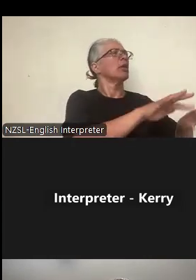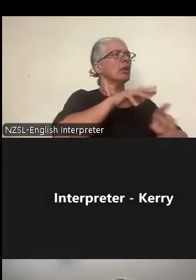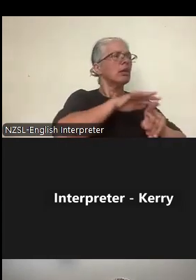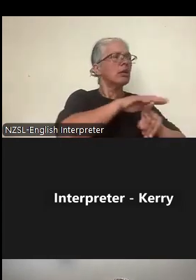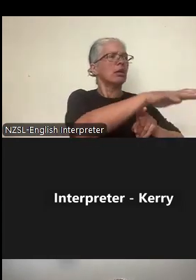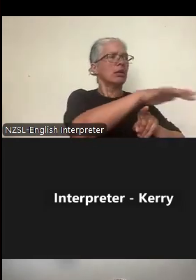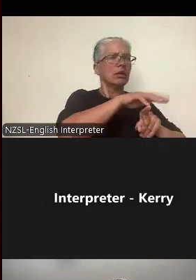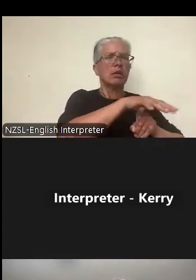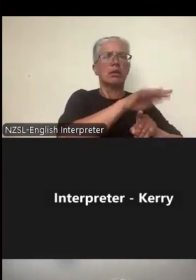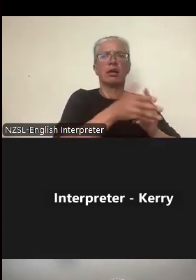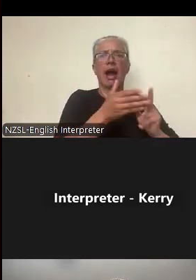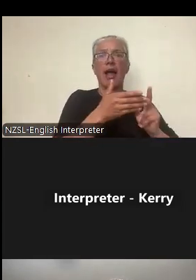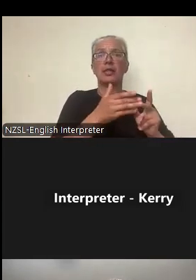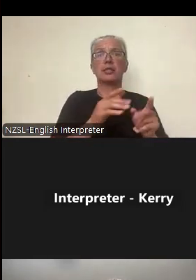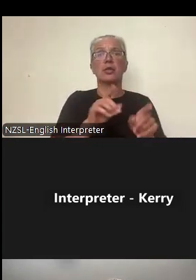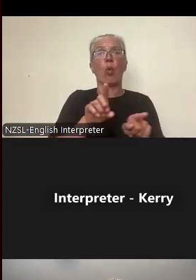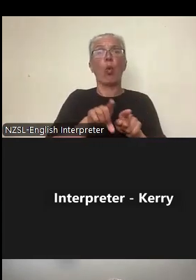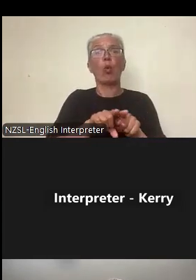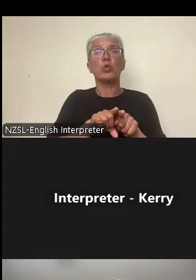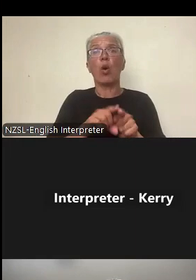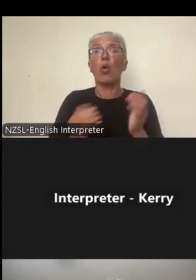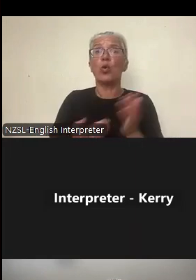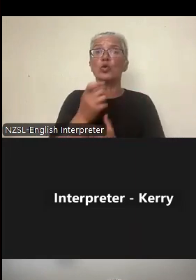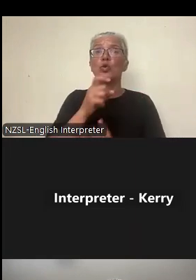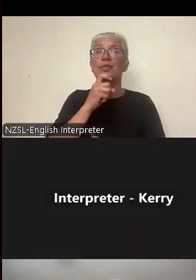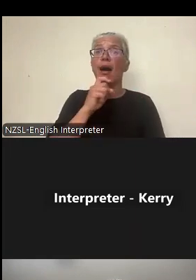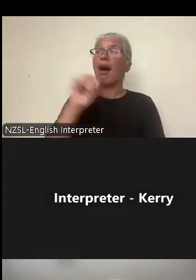also inducting those new staff.